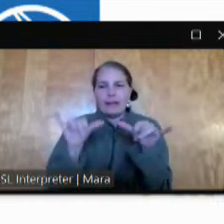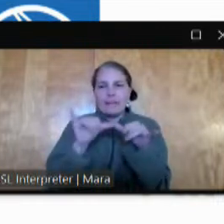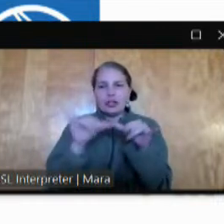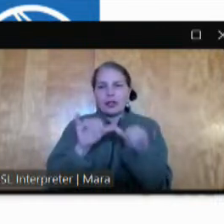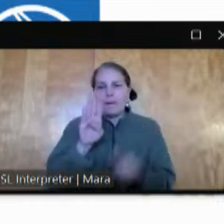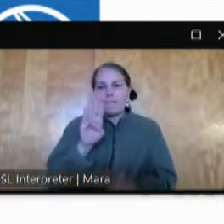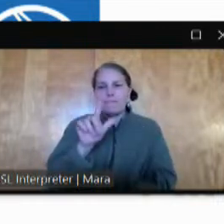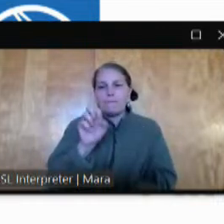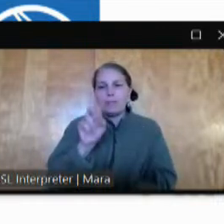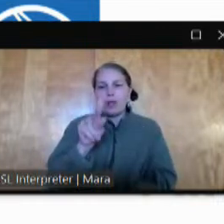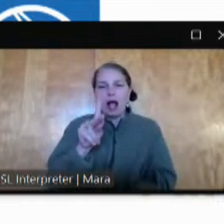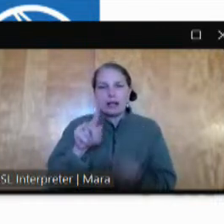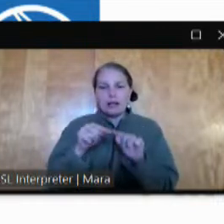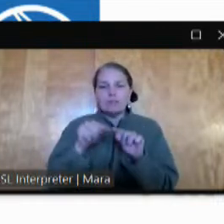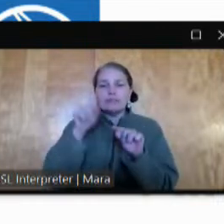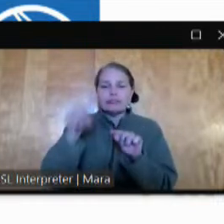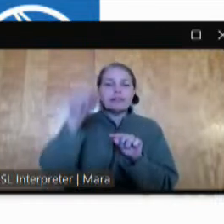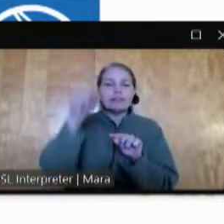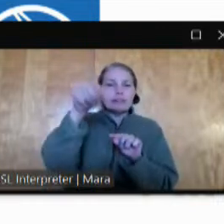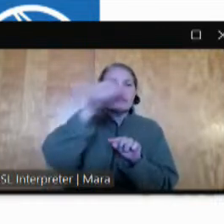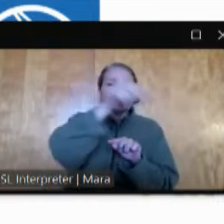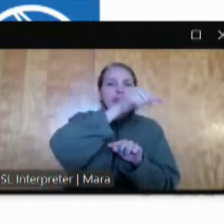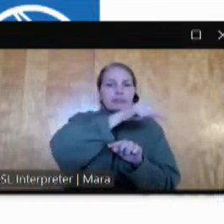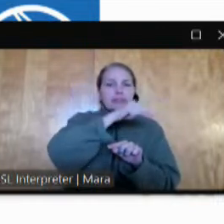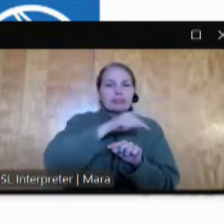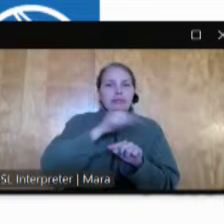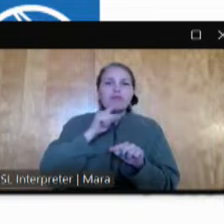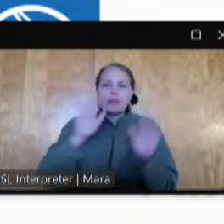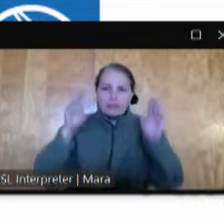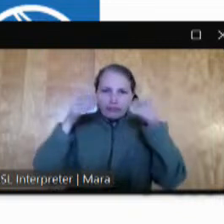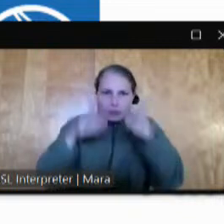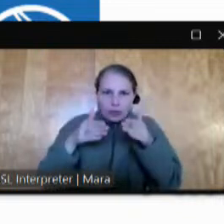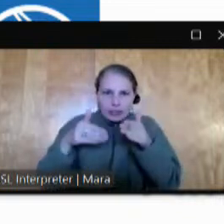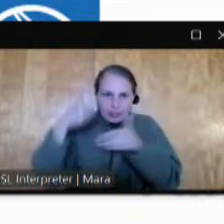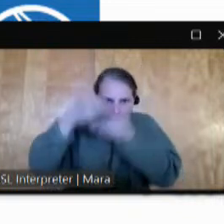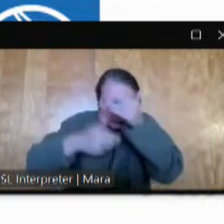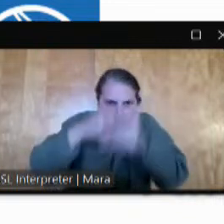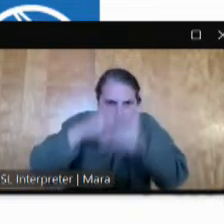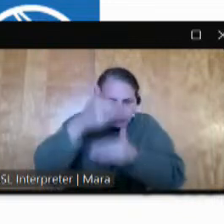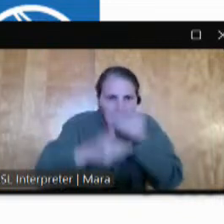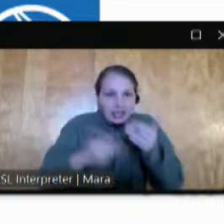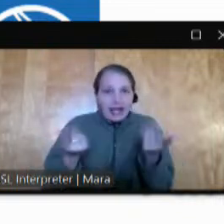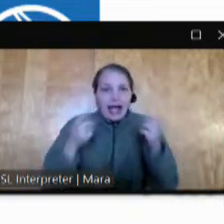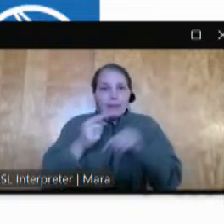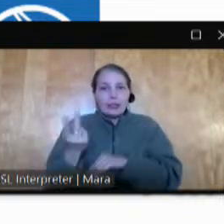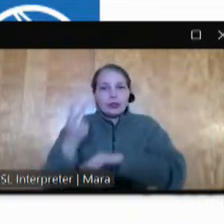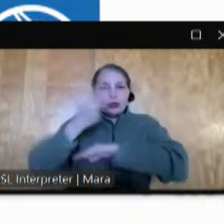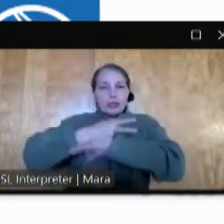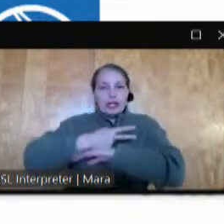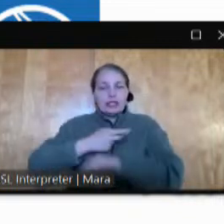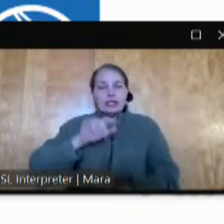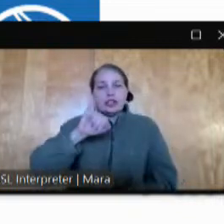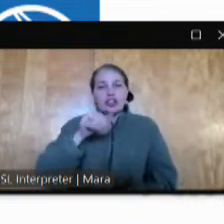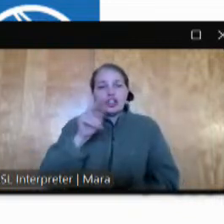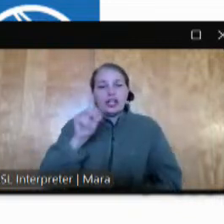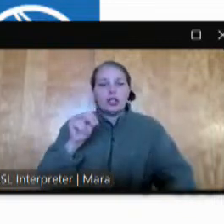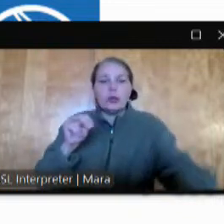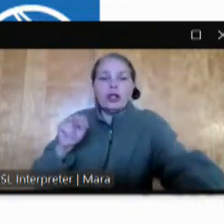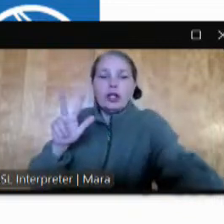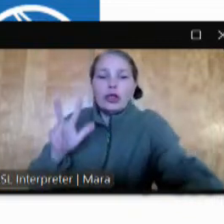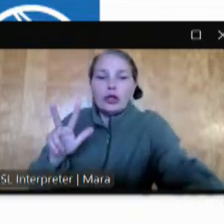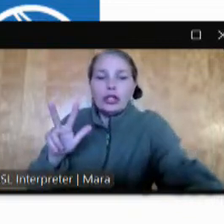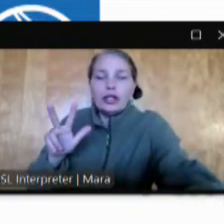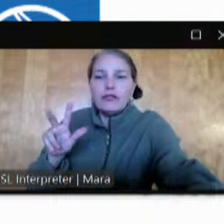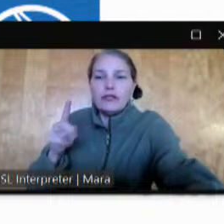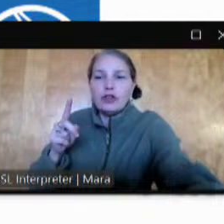hyper-local manner. The measurements were done in 2 different days, once on January 31st and once